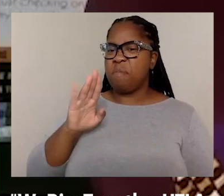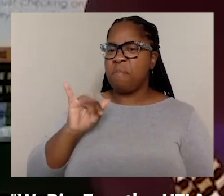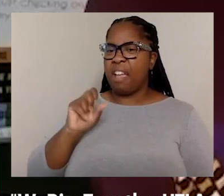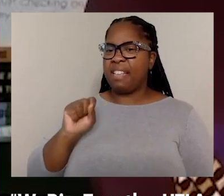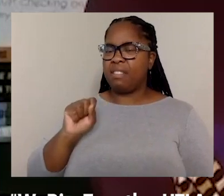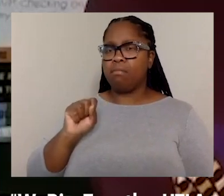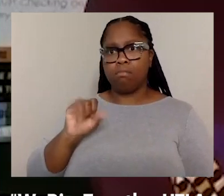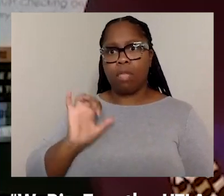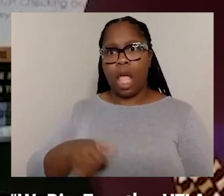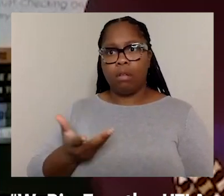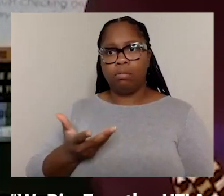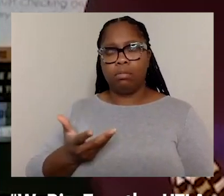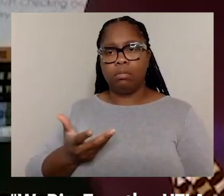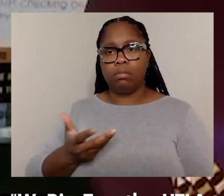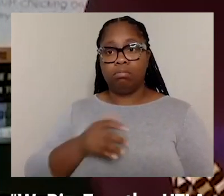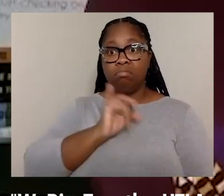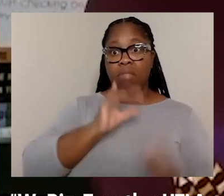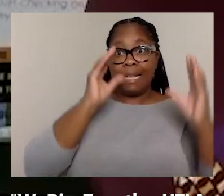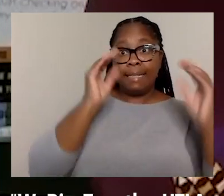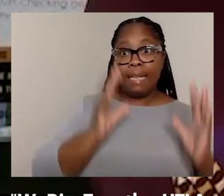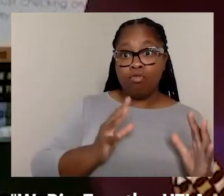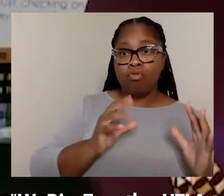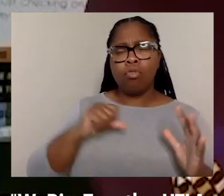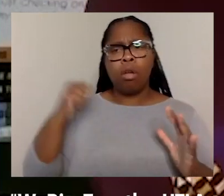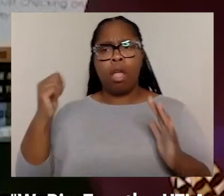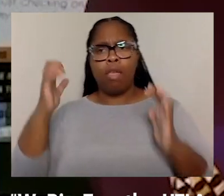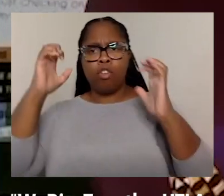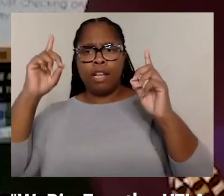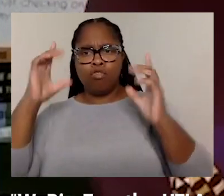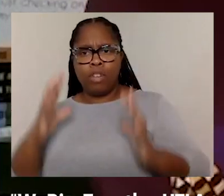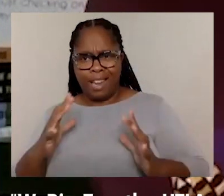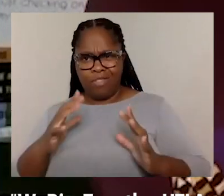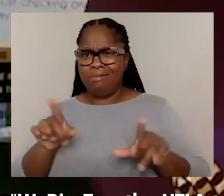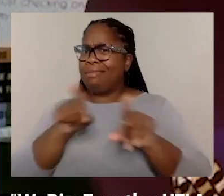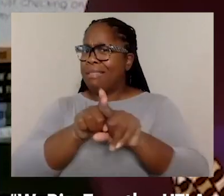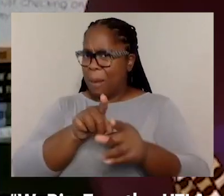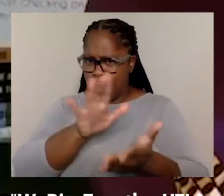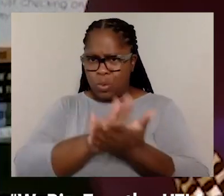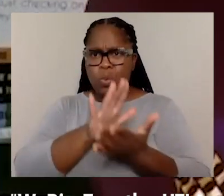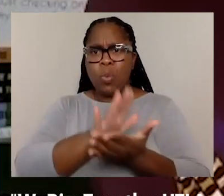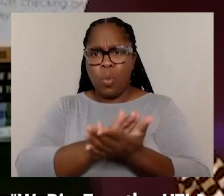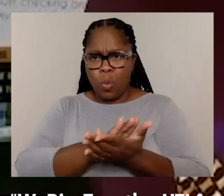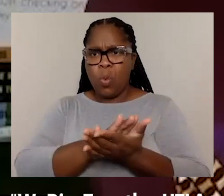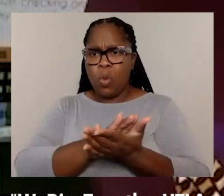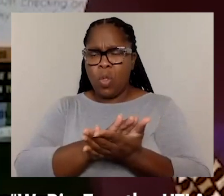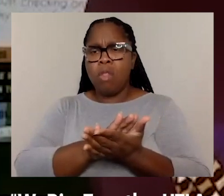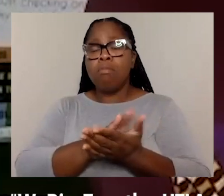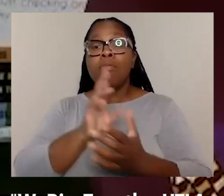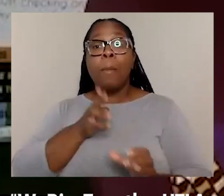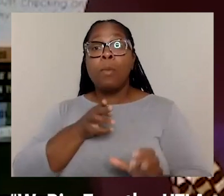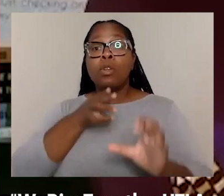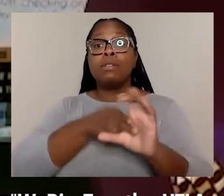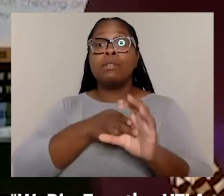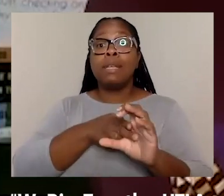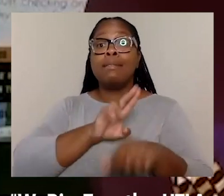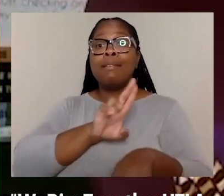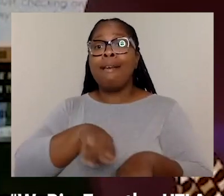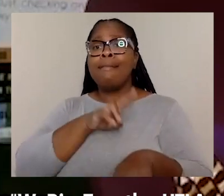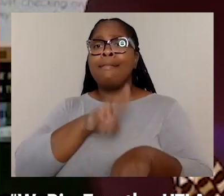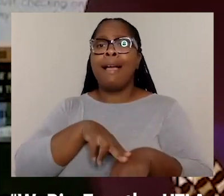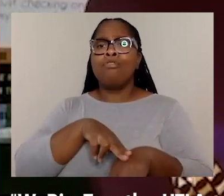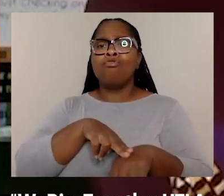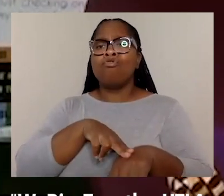The teacher, along with other educators from that school, were participating in a national movement